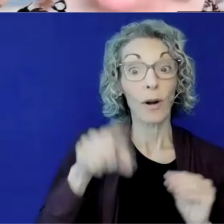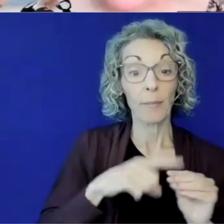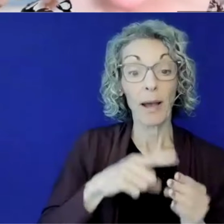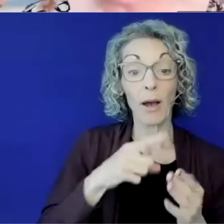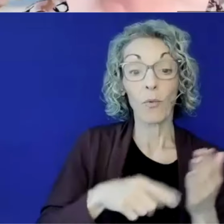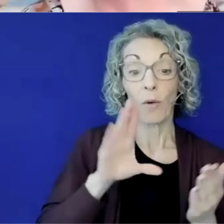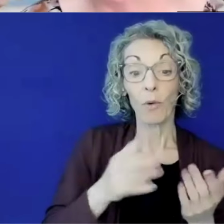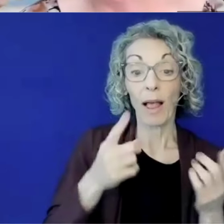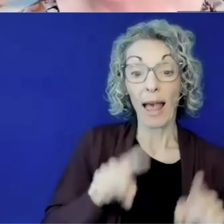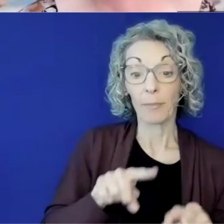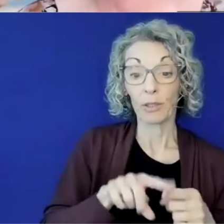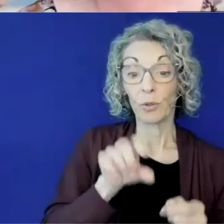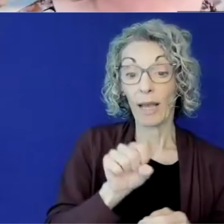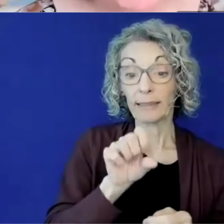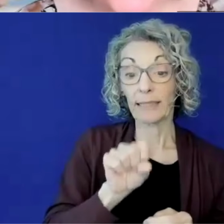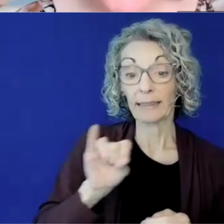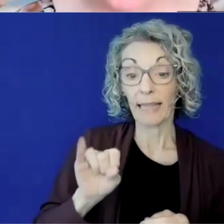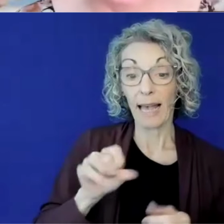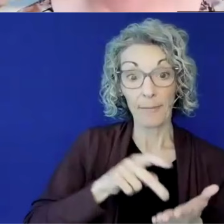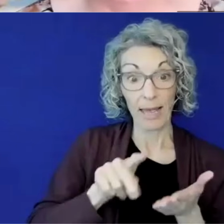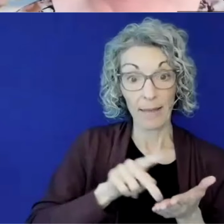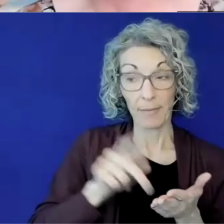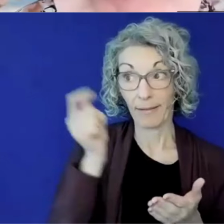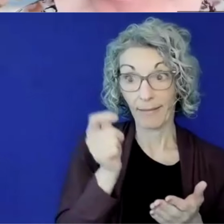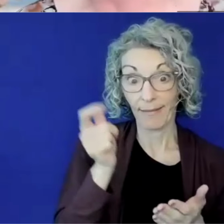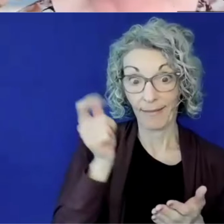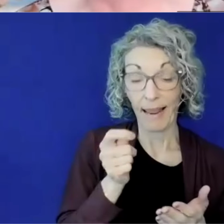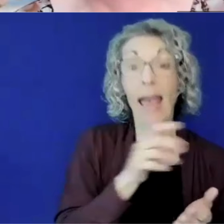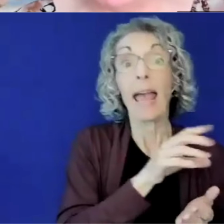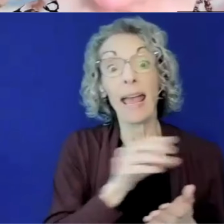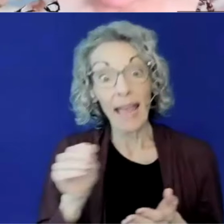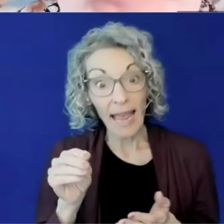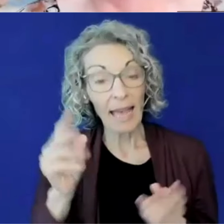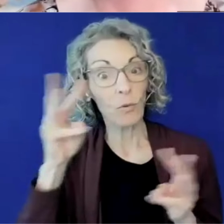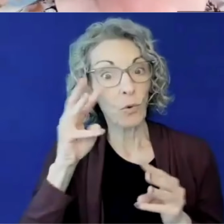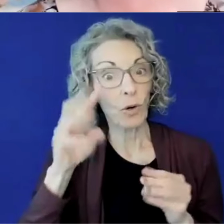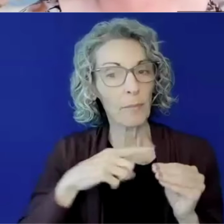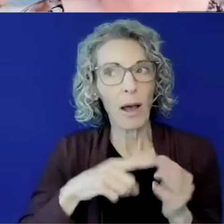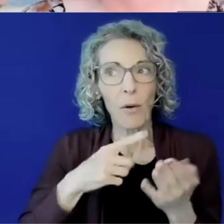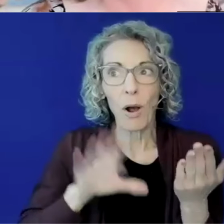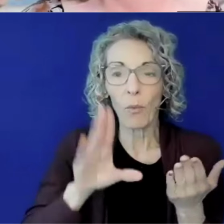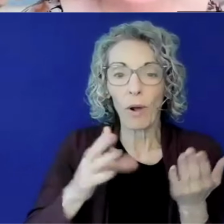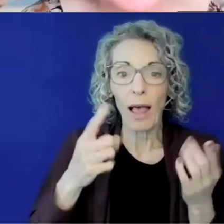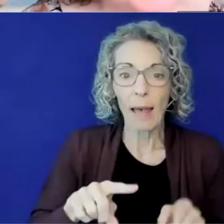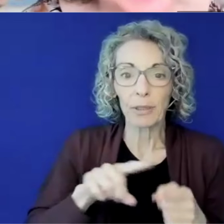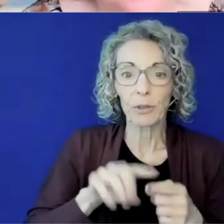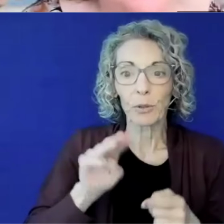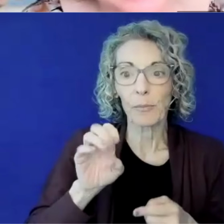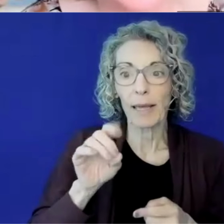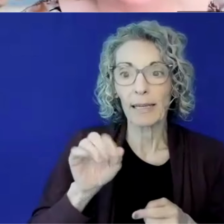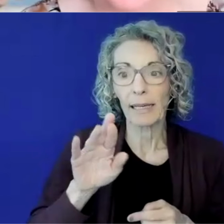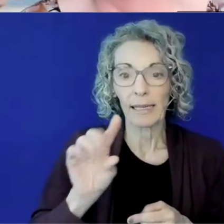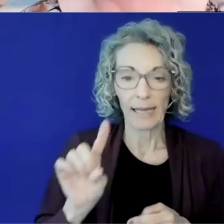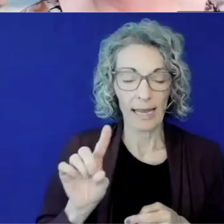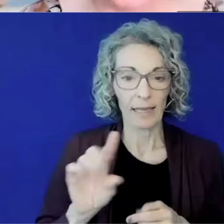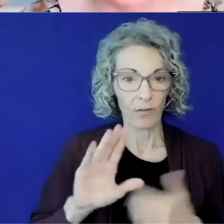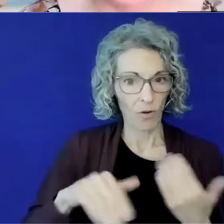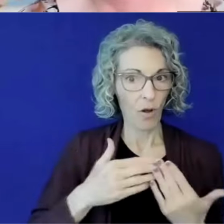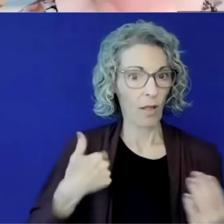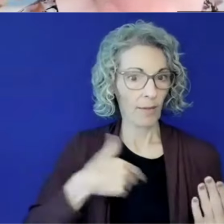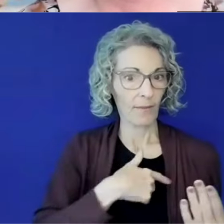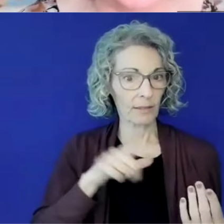the money they get each month, but they're very worried about what's going to happen to their Medicaid, because we all need to be healthy and well